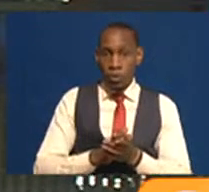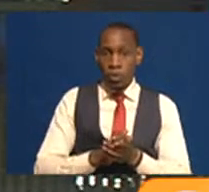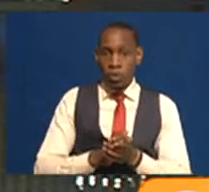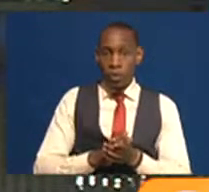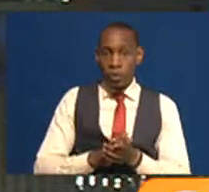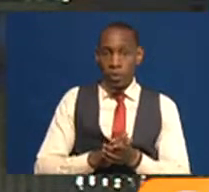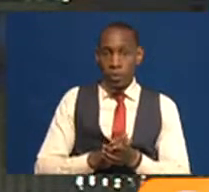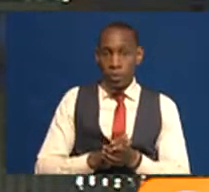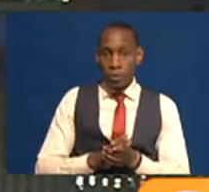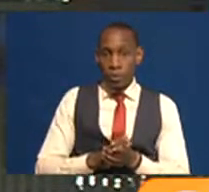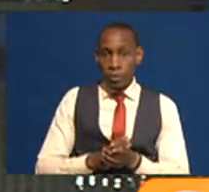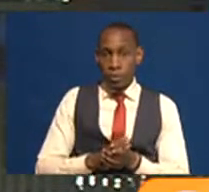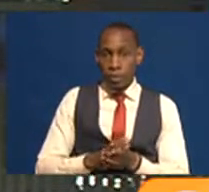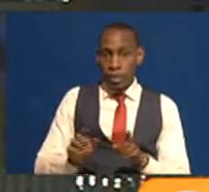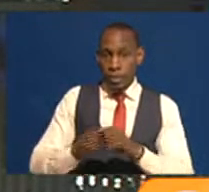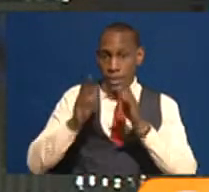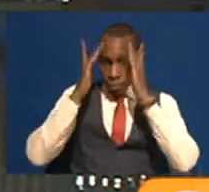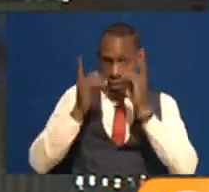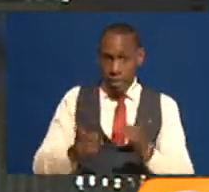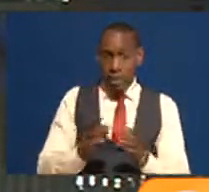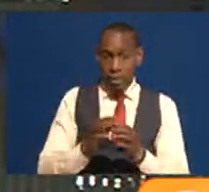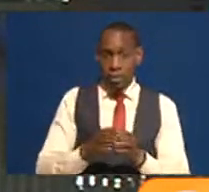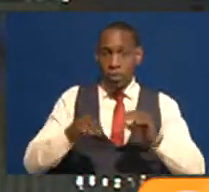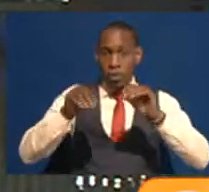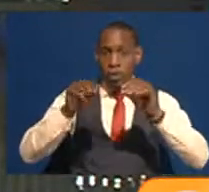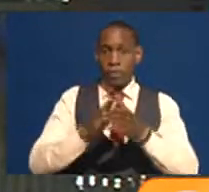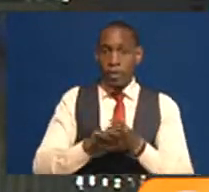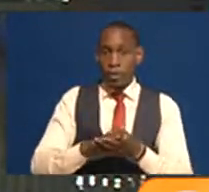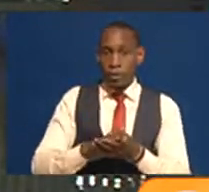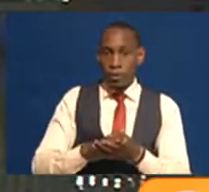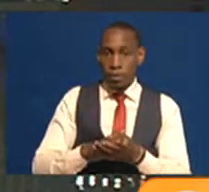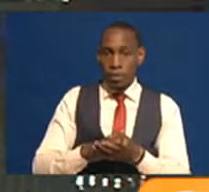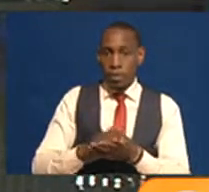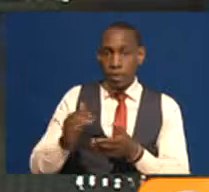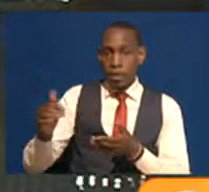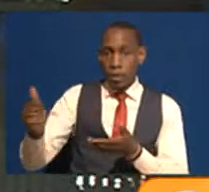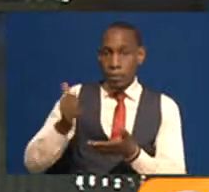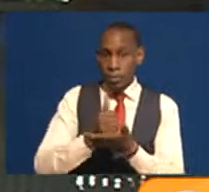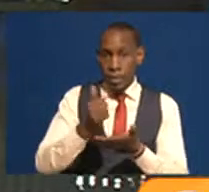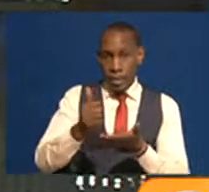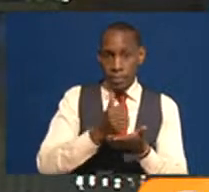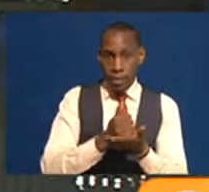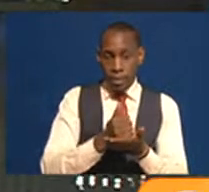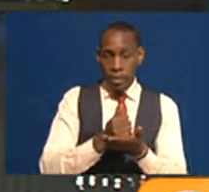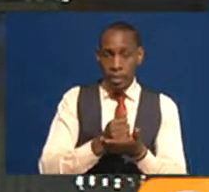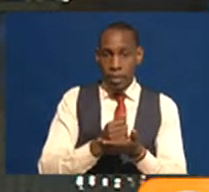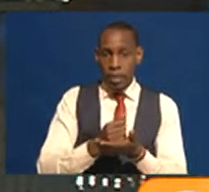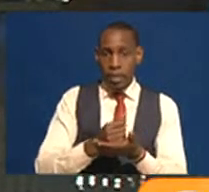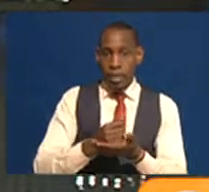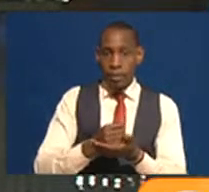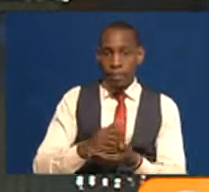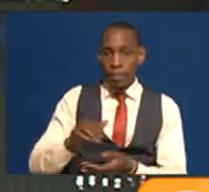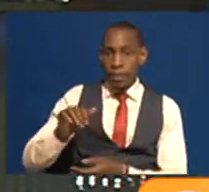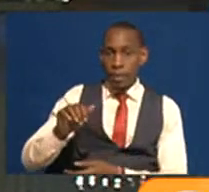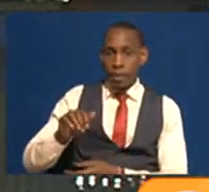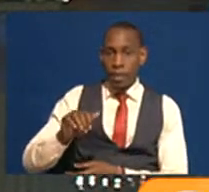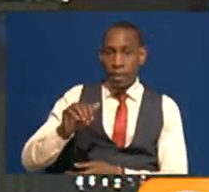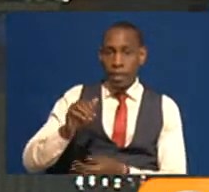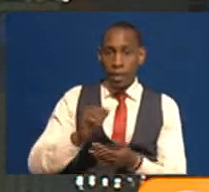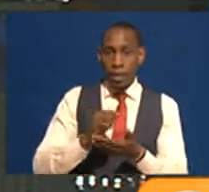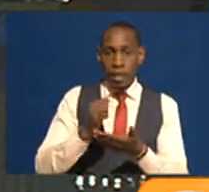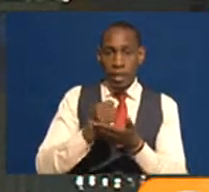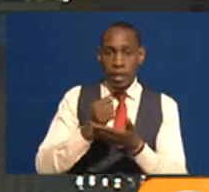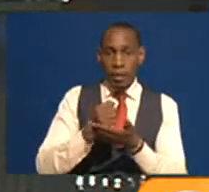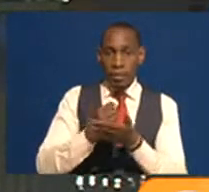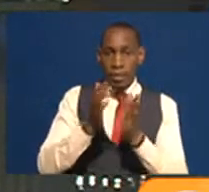also determine the suitability of Shadrach Mose for appointment as the Solicitor General, Dr. Susan Koech as